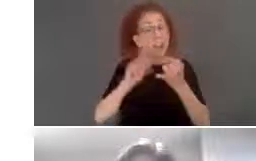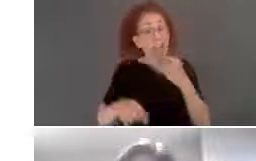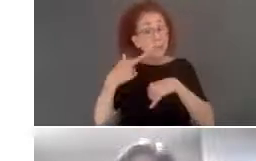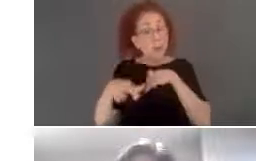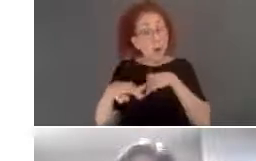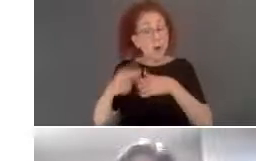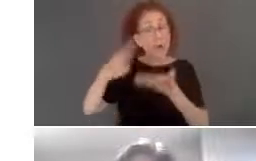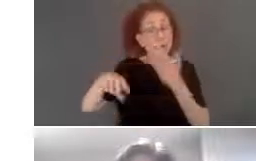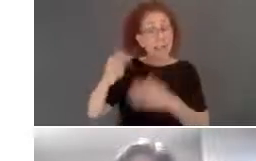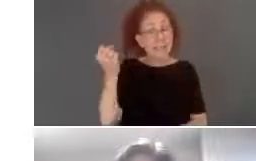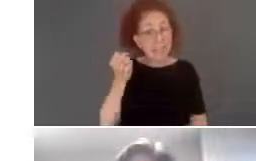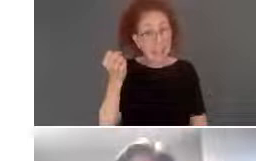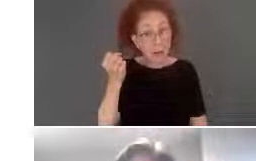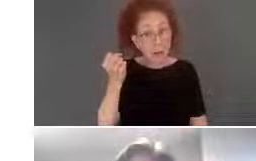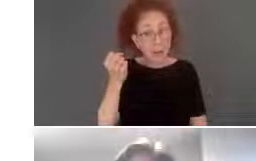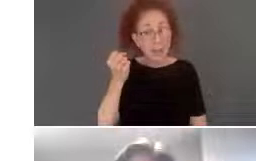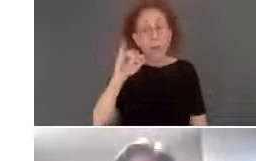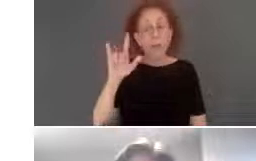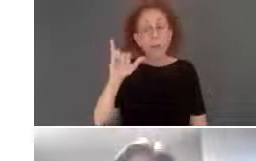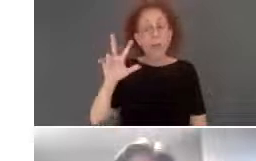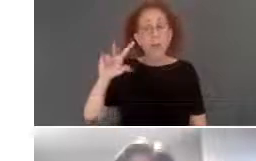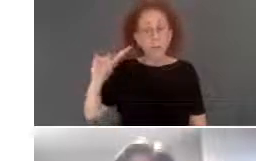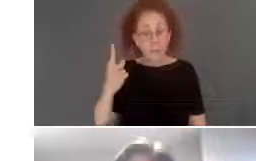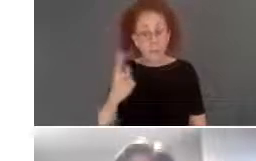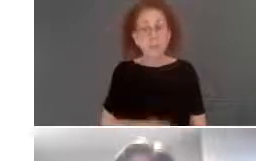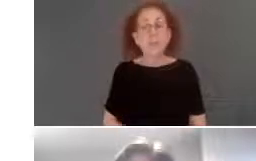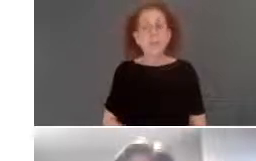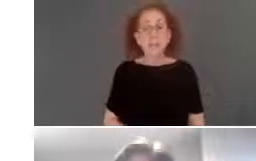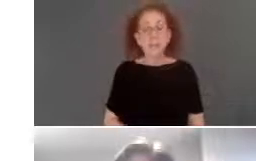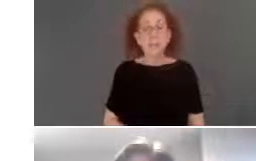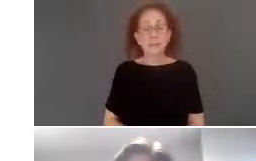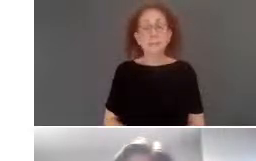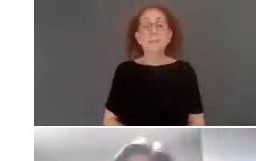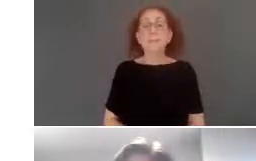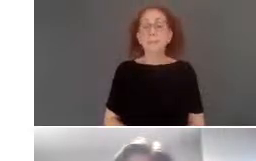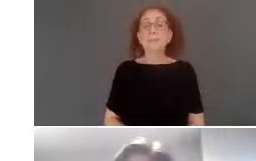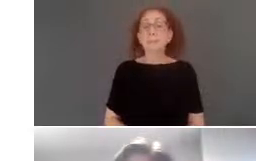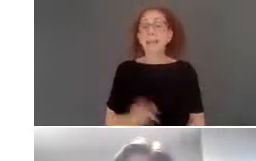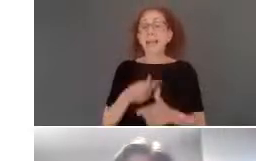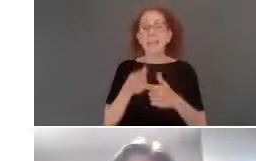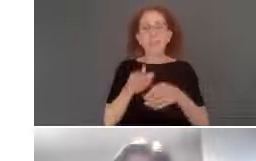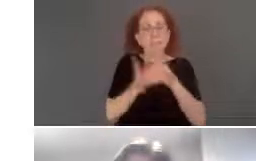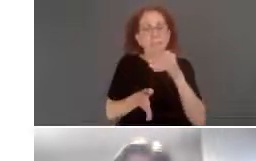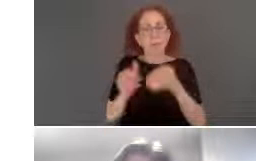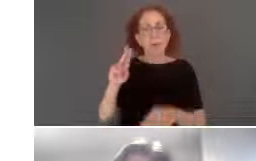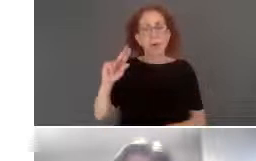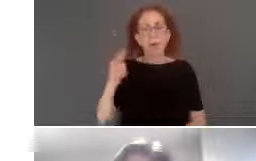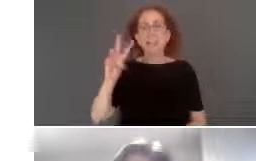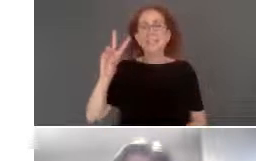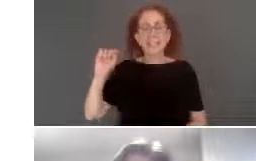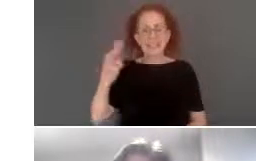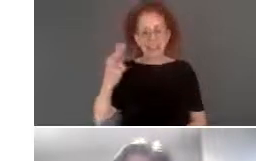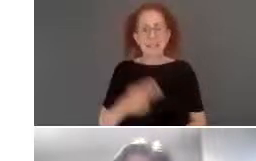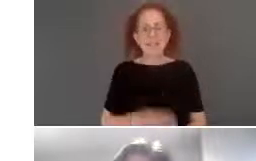next Saturday, July the 31st, and our operations will end on August the 6th.